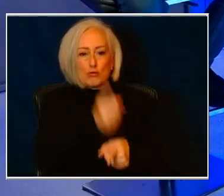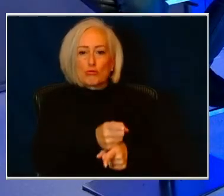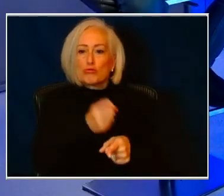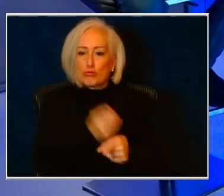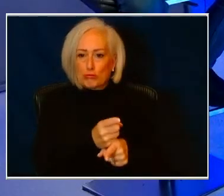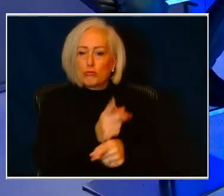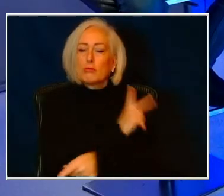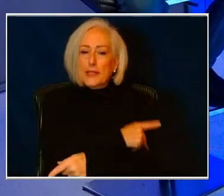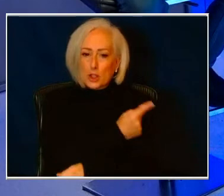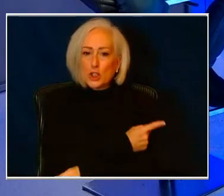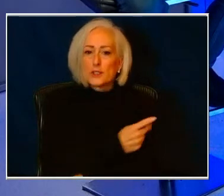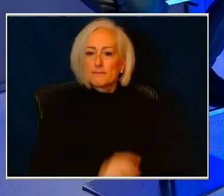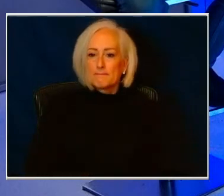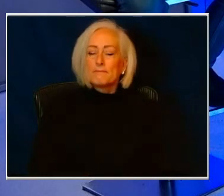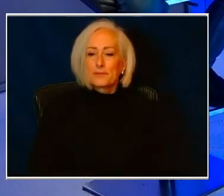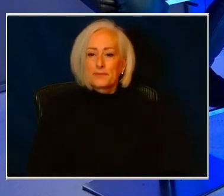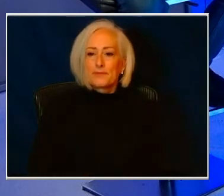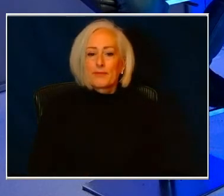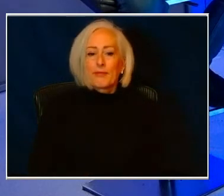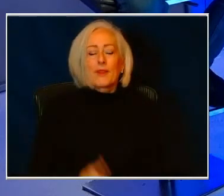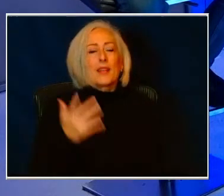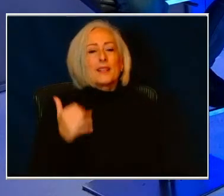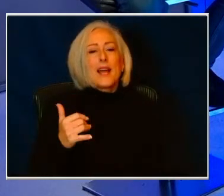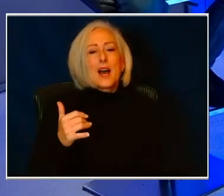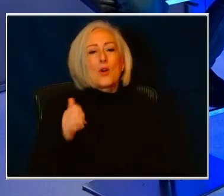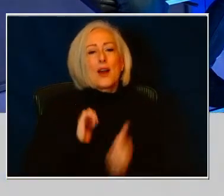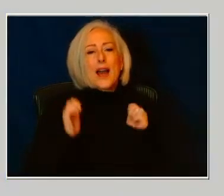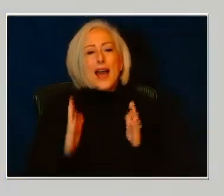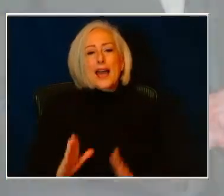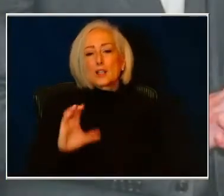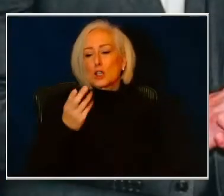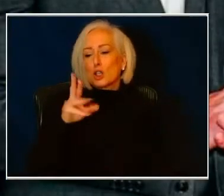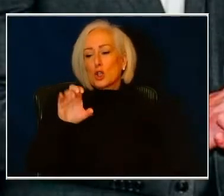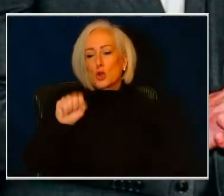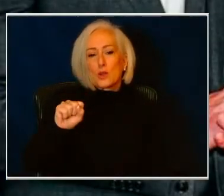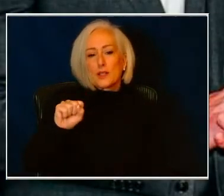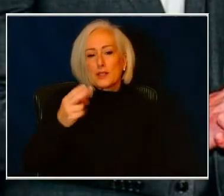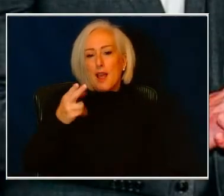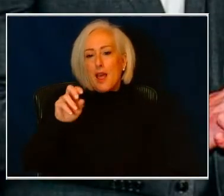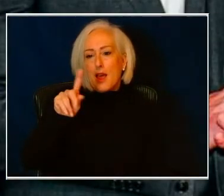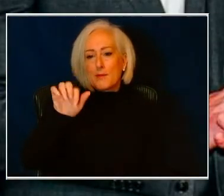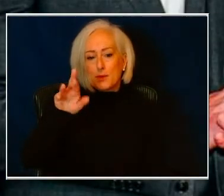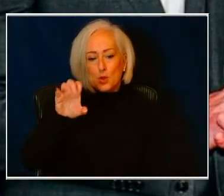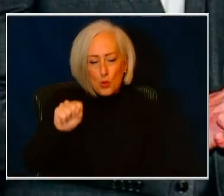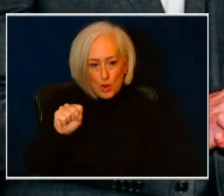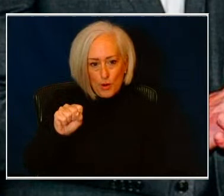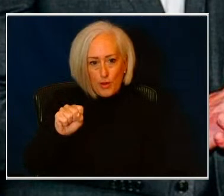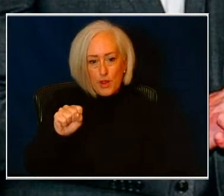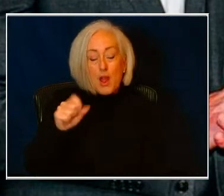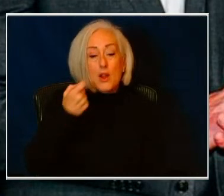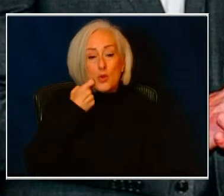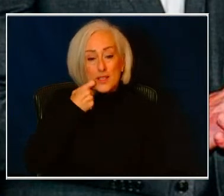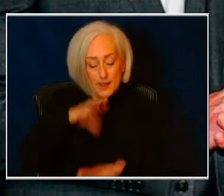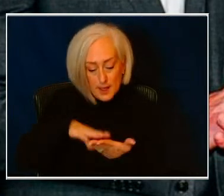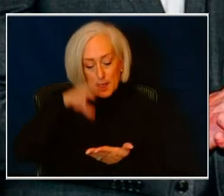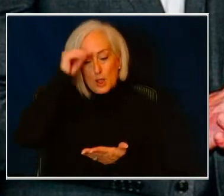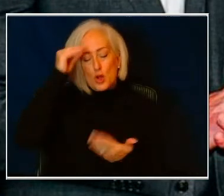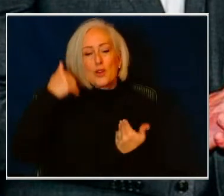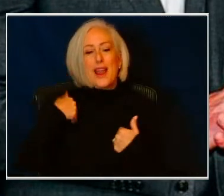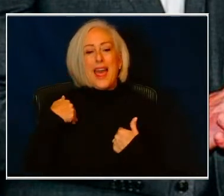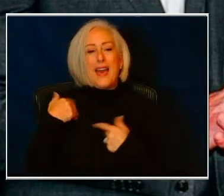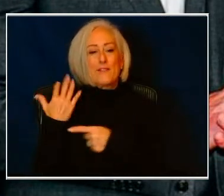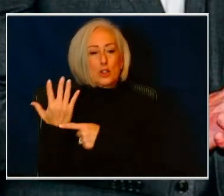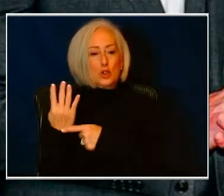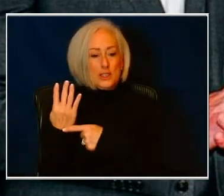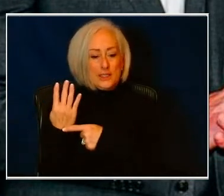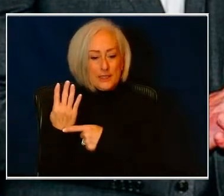to talk about actor Chris Hemsworth recently found out that he carries the disease, or the gene, making him have